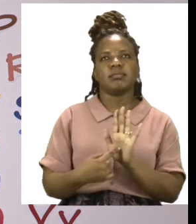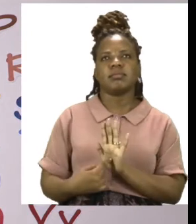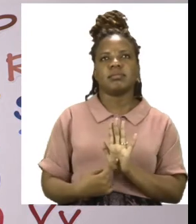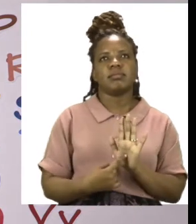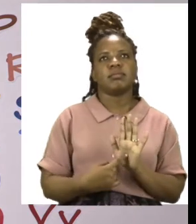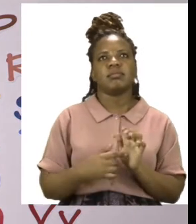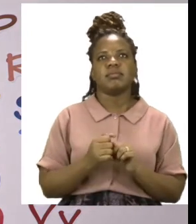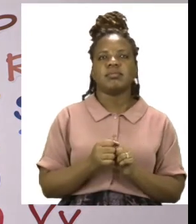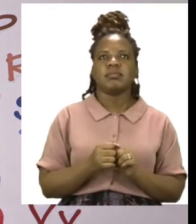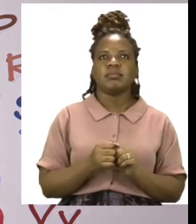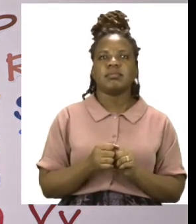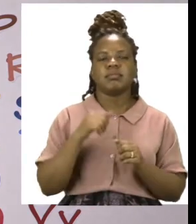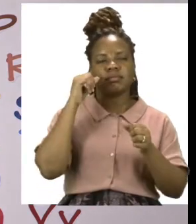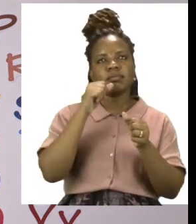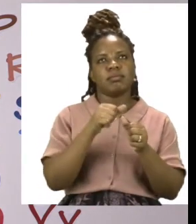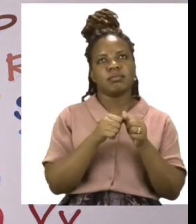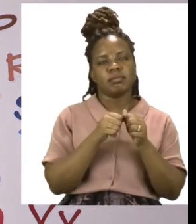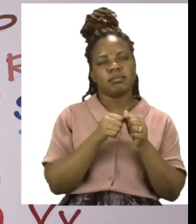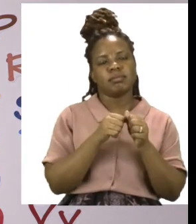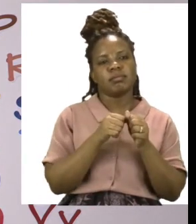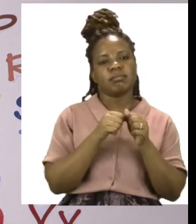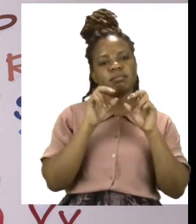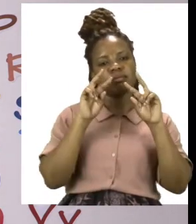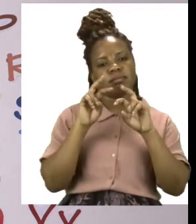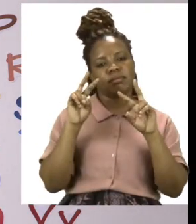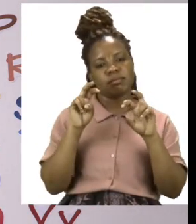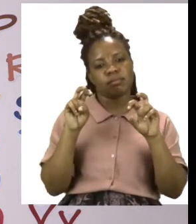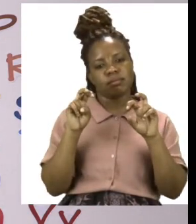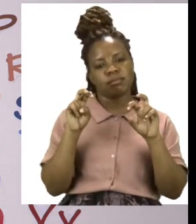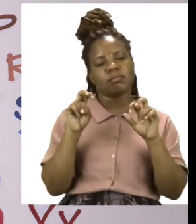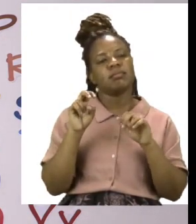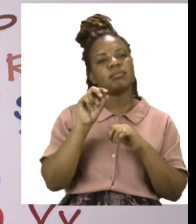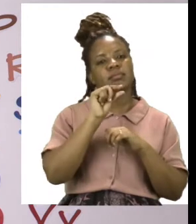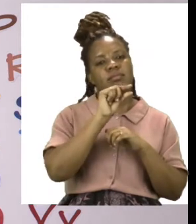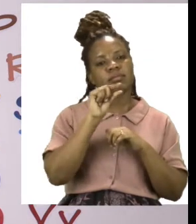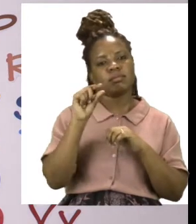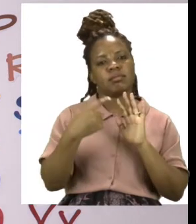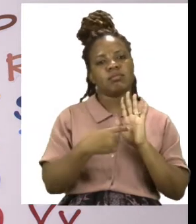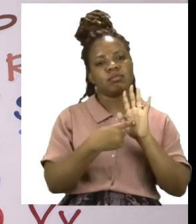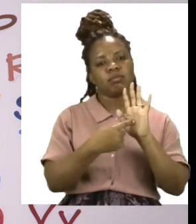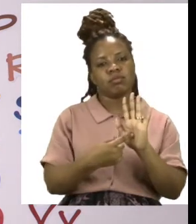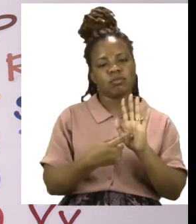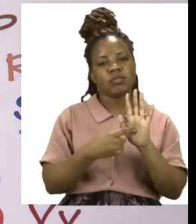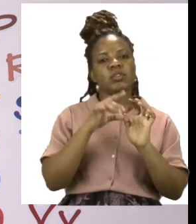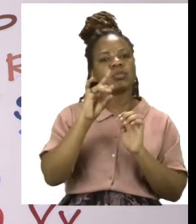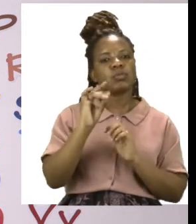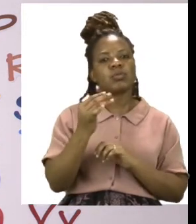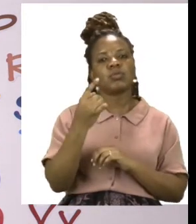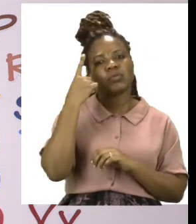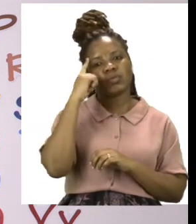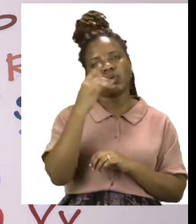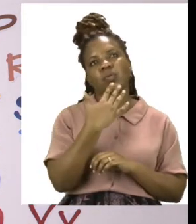show. Remember, we're looking for a word that shows ownership. And in this case, the word that shows ownership